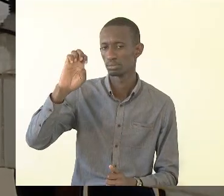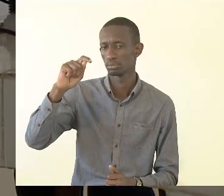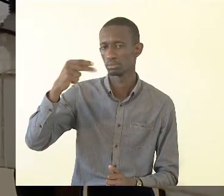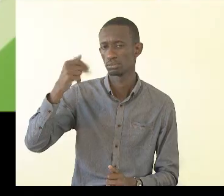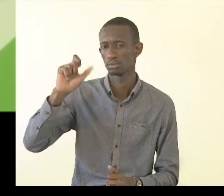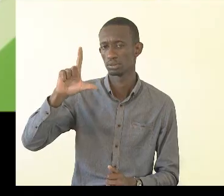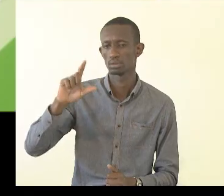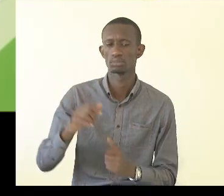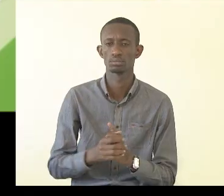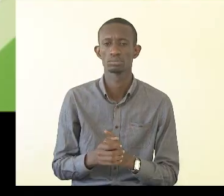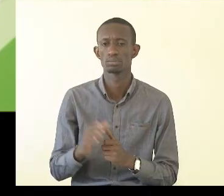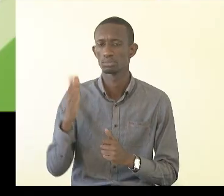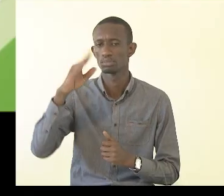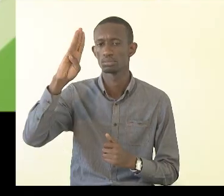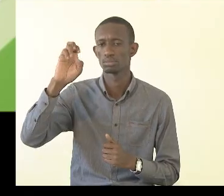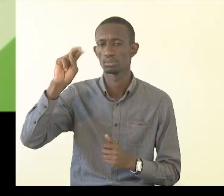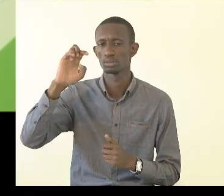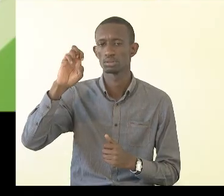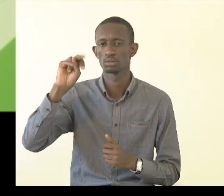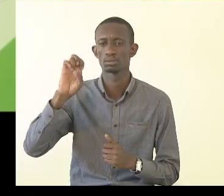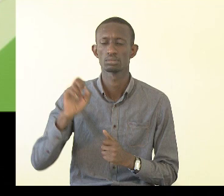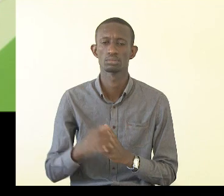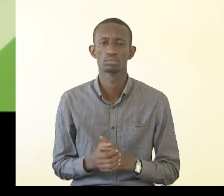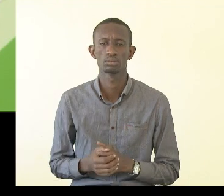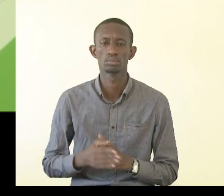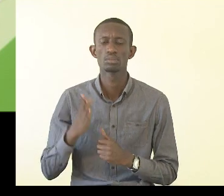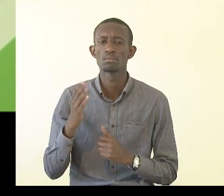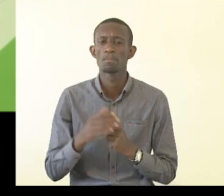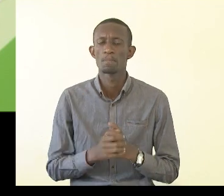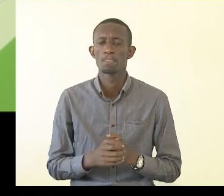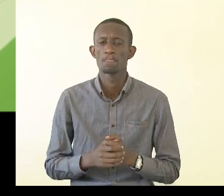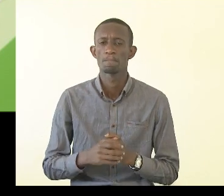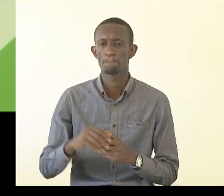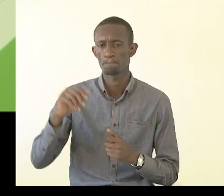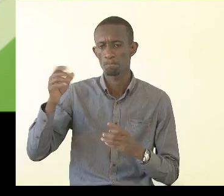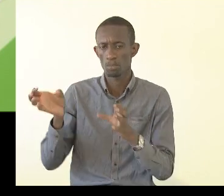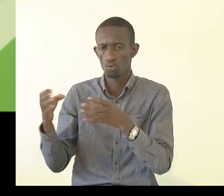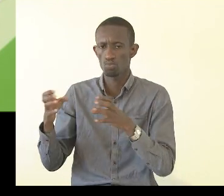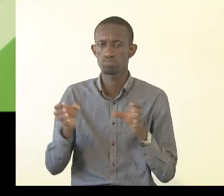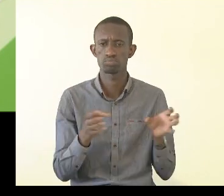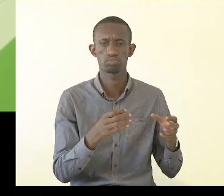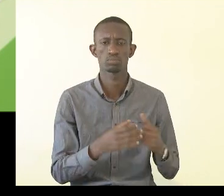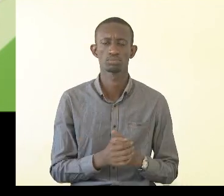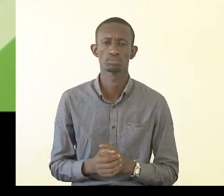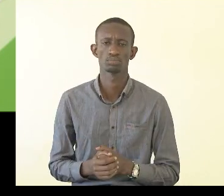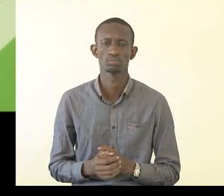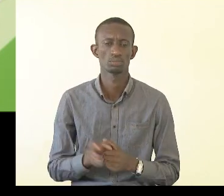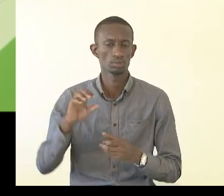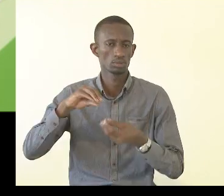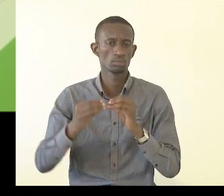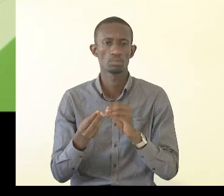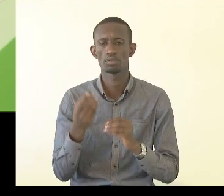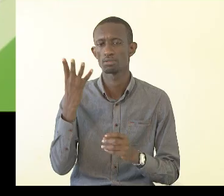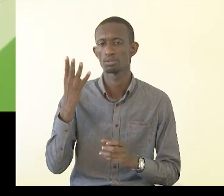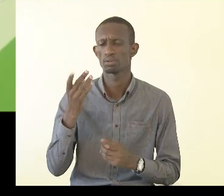changing here, but we see a nitro group being attached on this carbon number 4 of the methyl benzene. So what